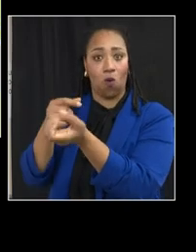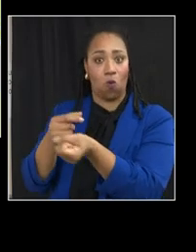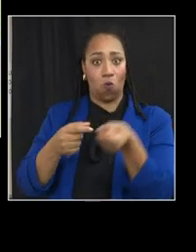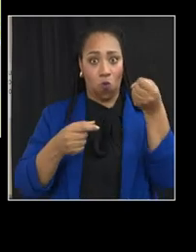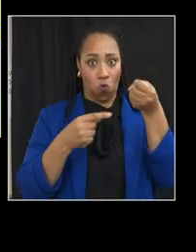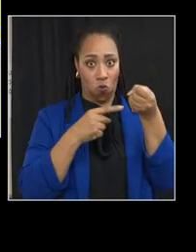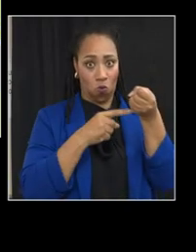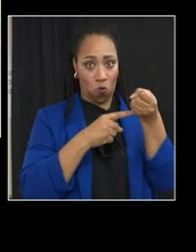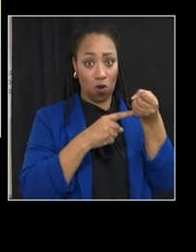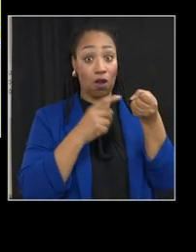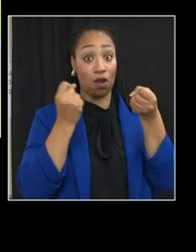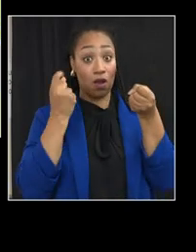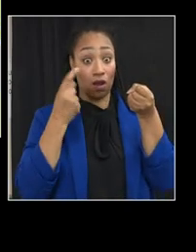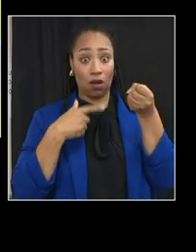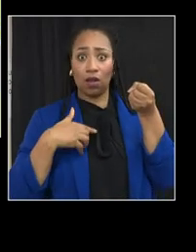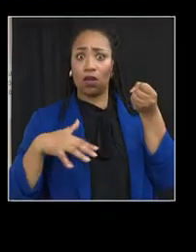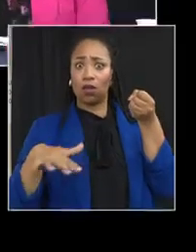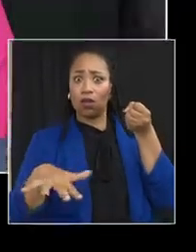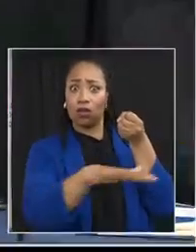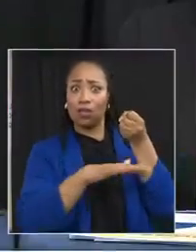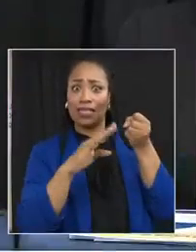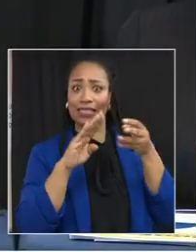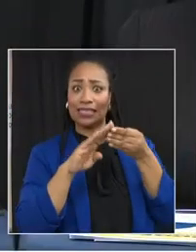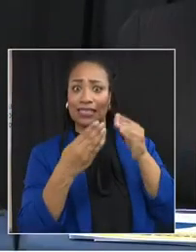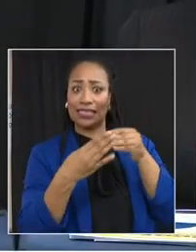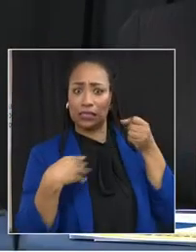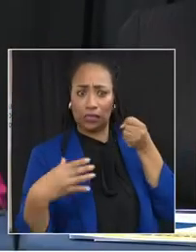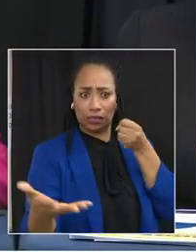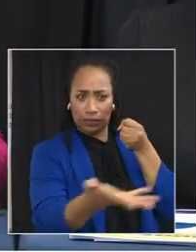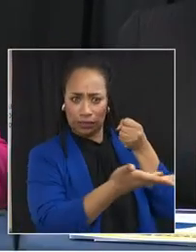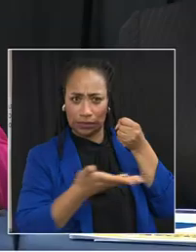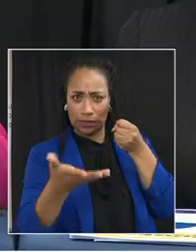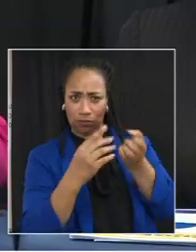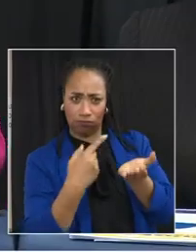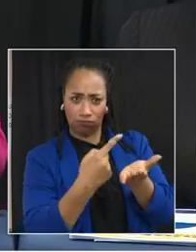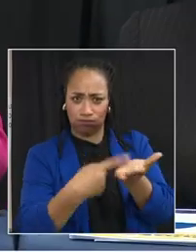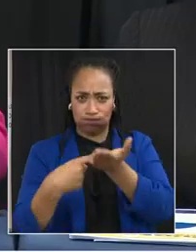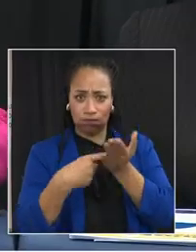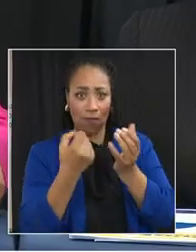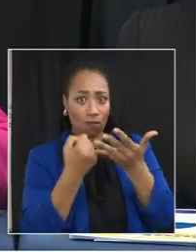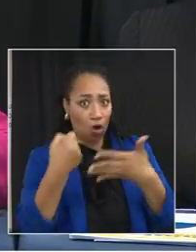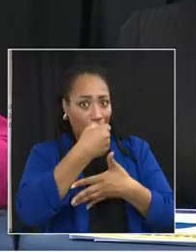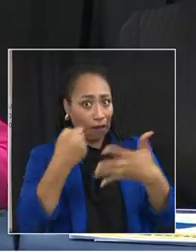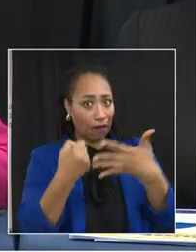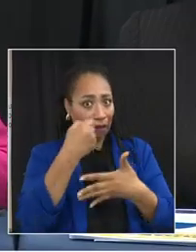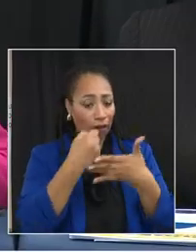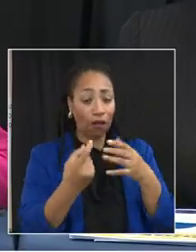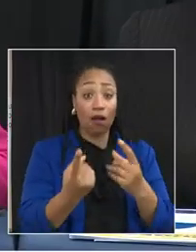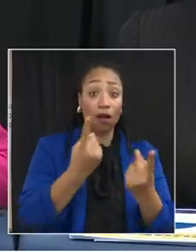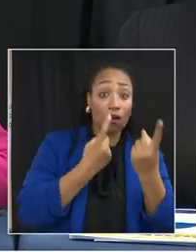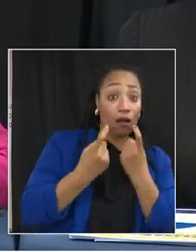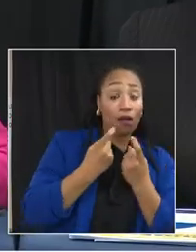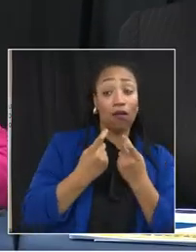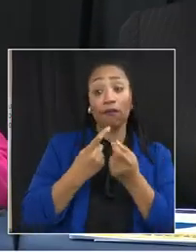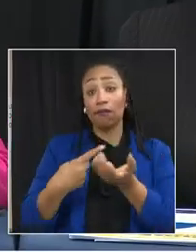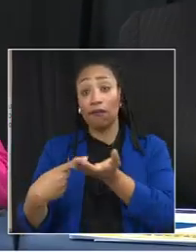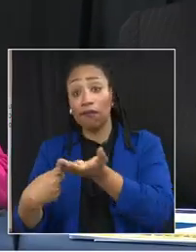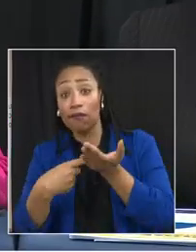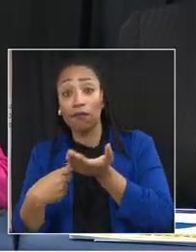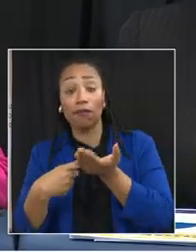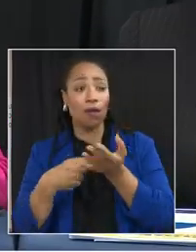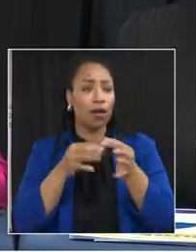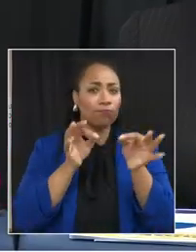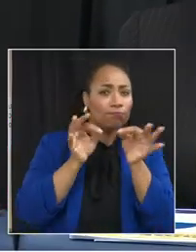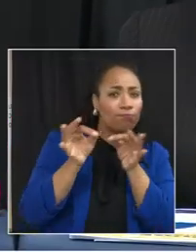are. As well as explaining to you exactly where we are in terms of the dollars